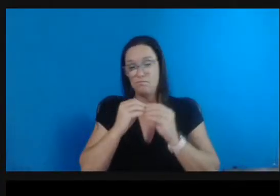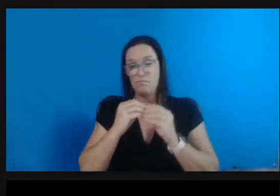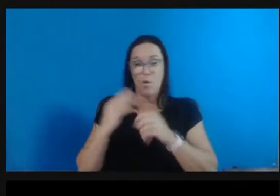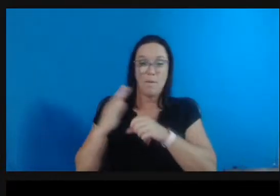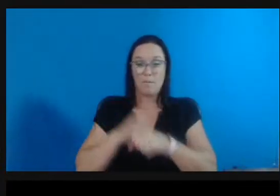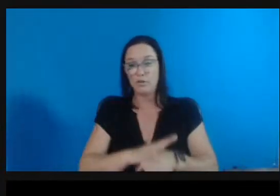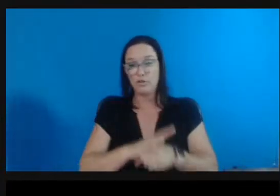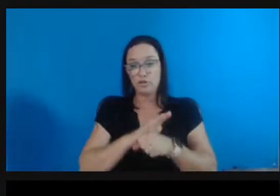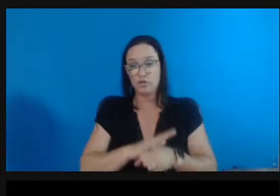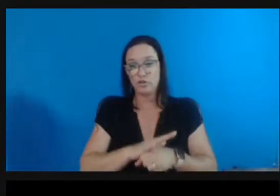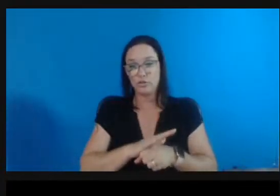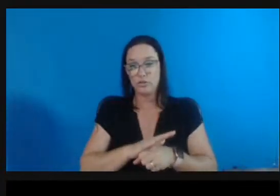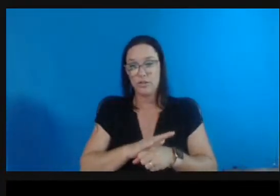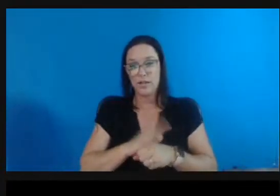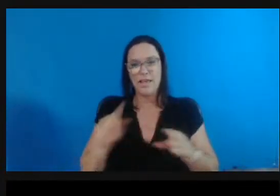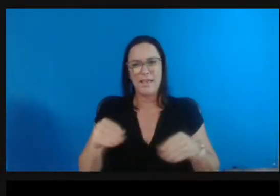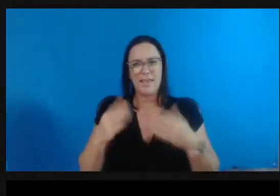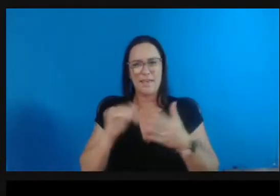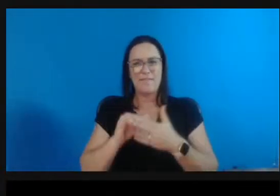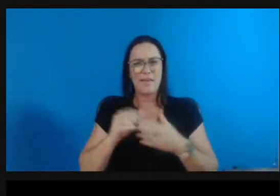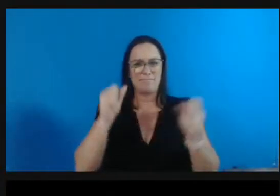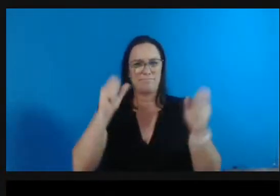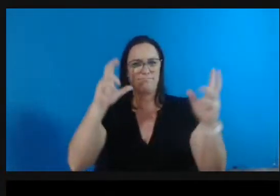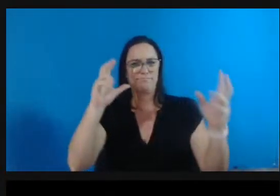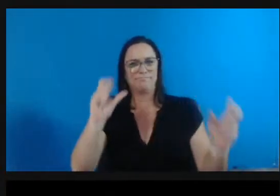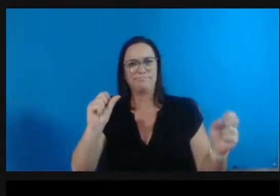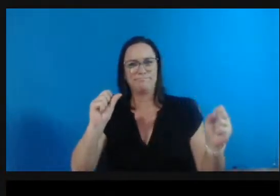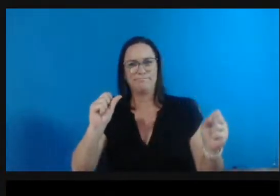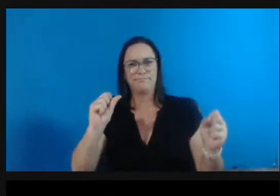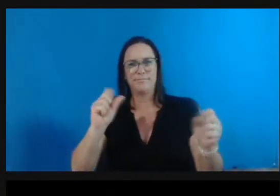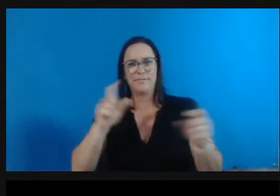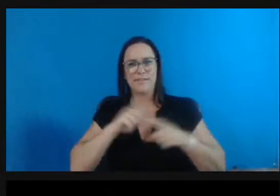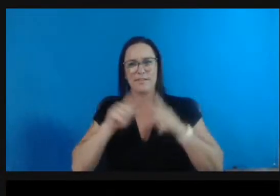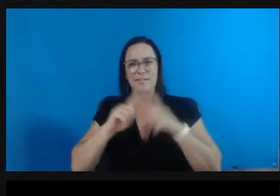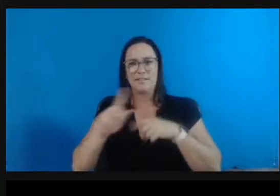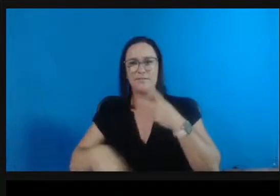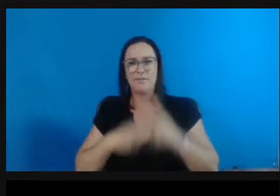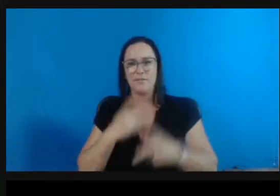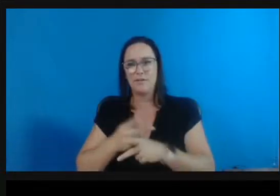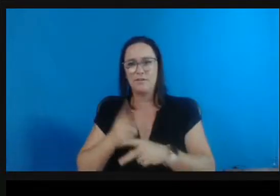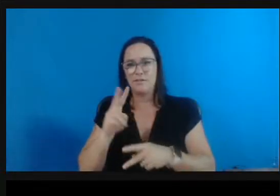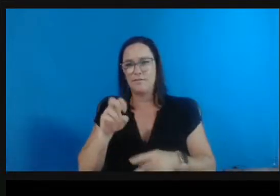with the higher fountains gave us that really spectacular set of views there.